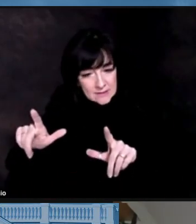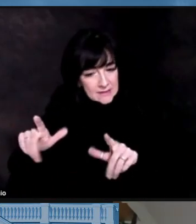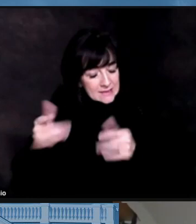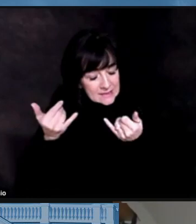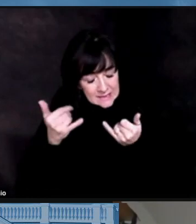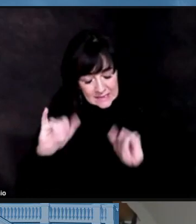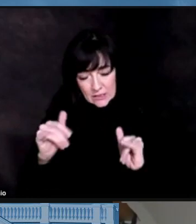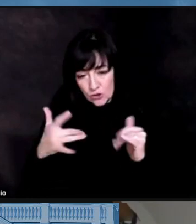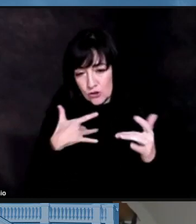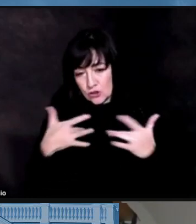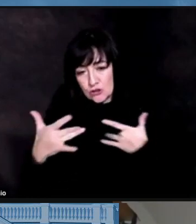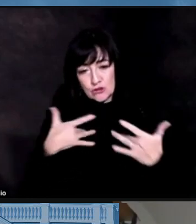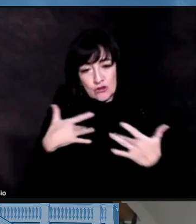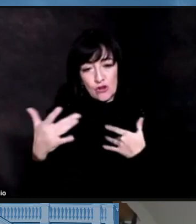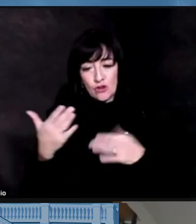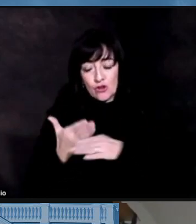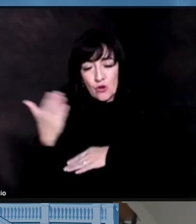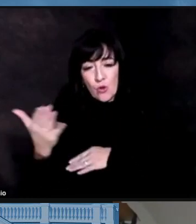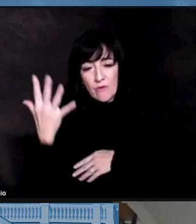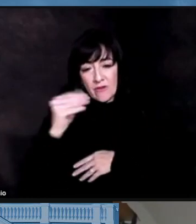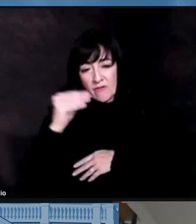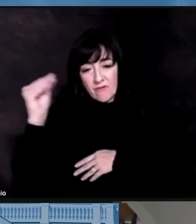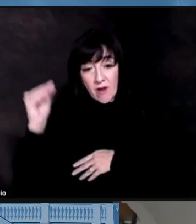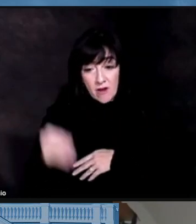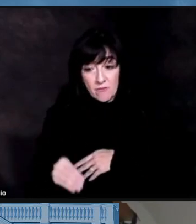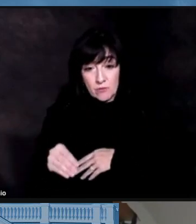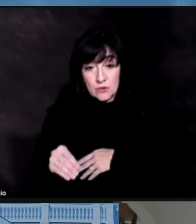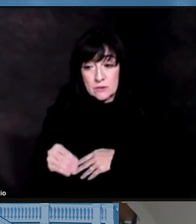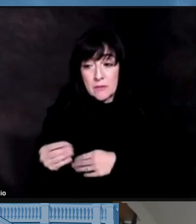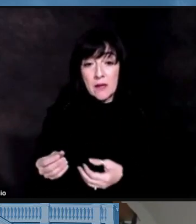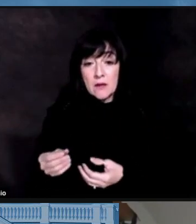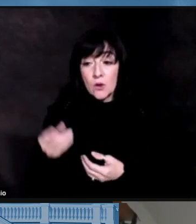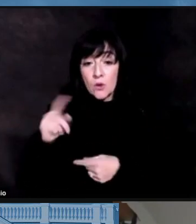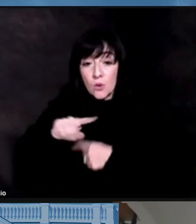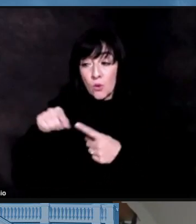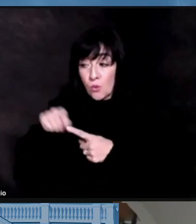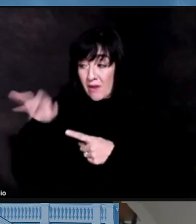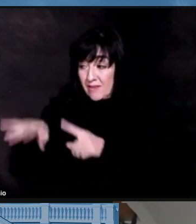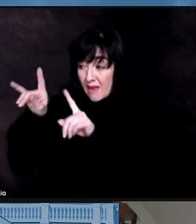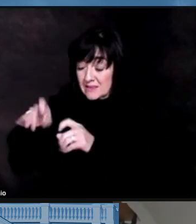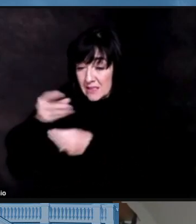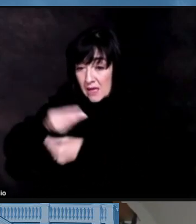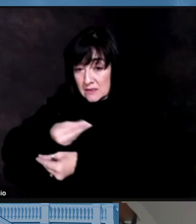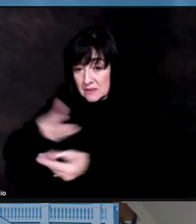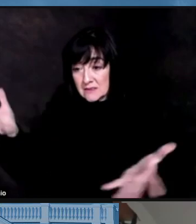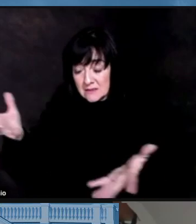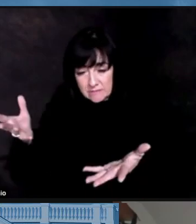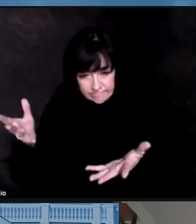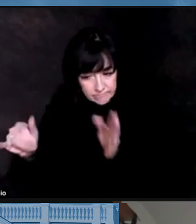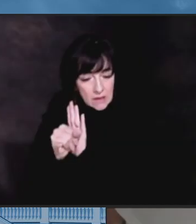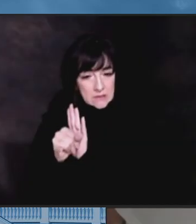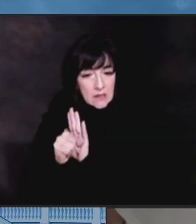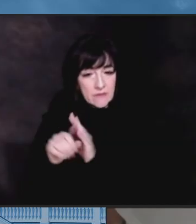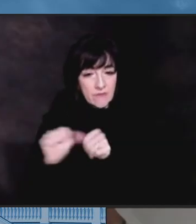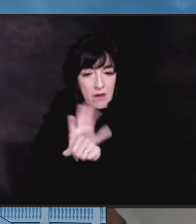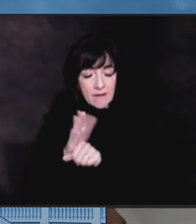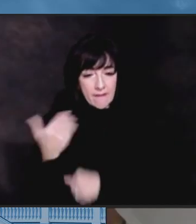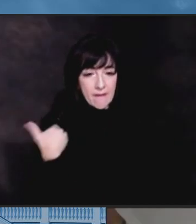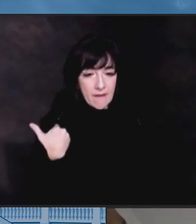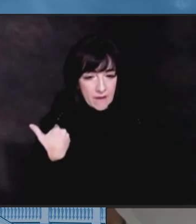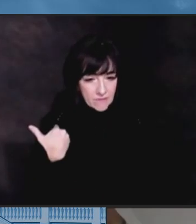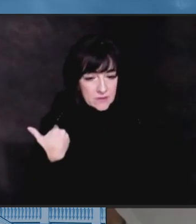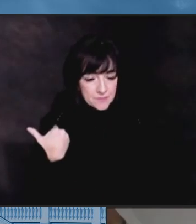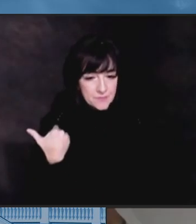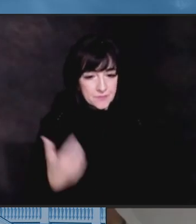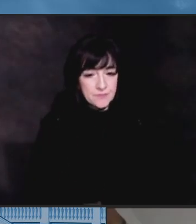5%, the percentage of the tests that are administered being positive. We're in good shape on the next chart with